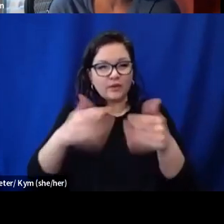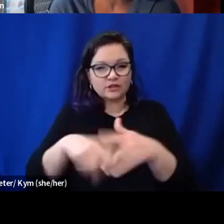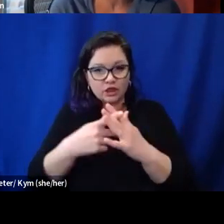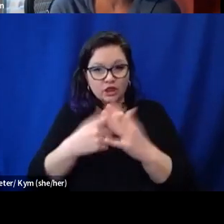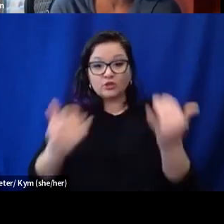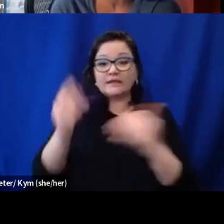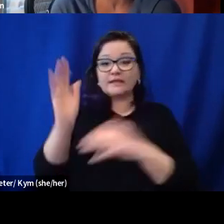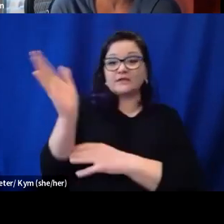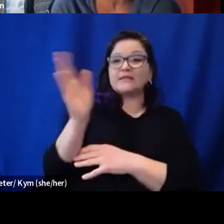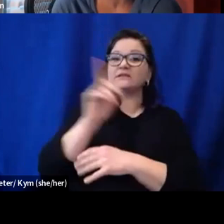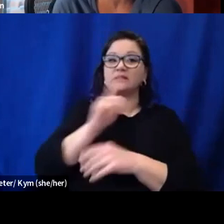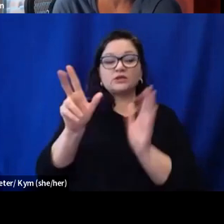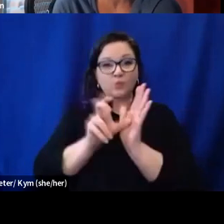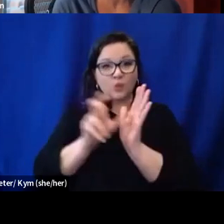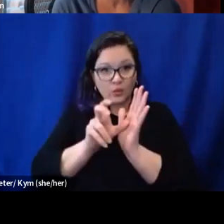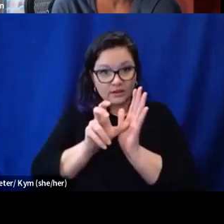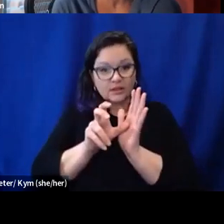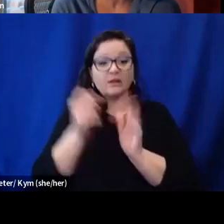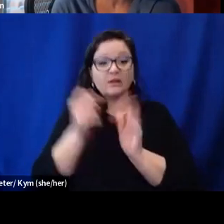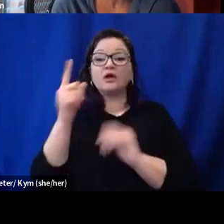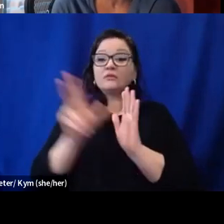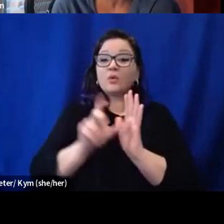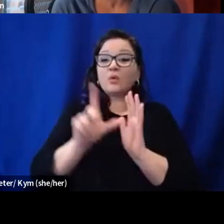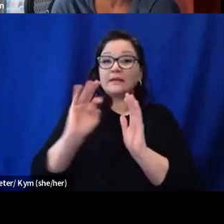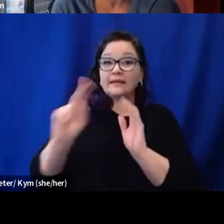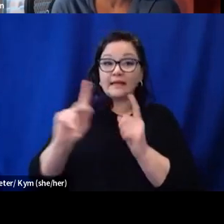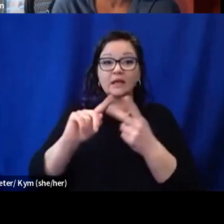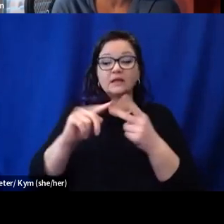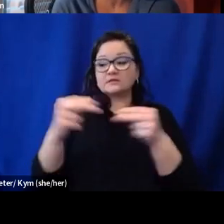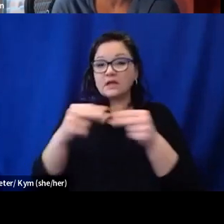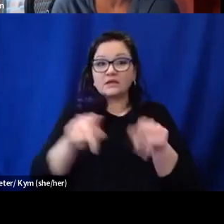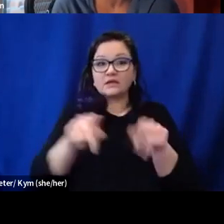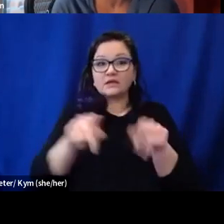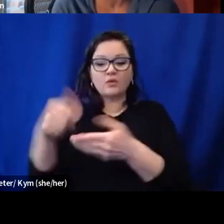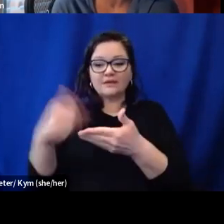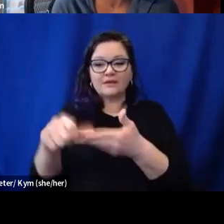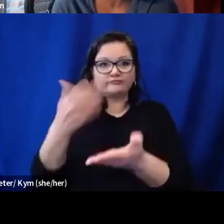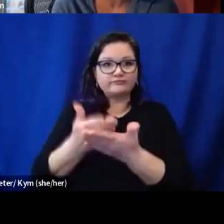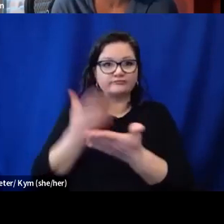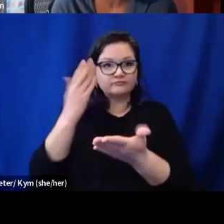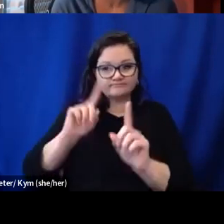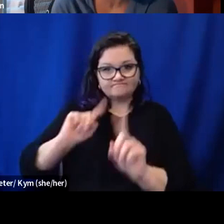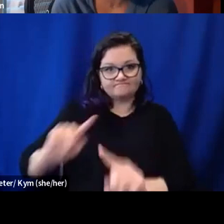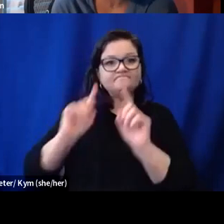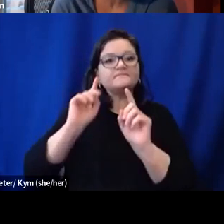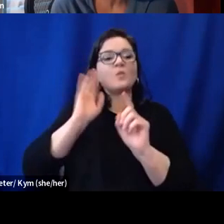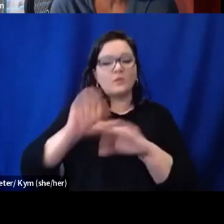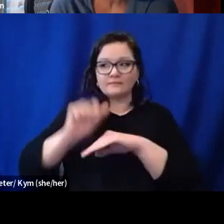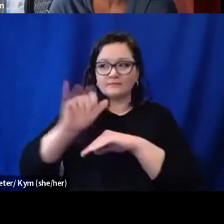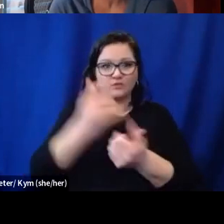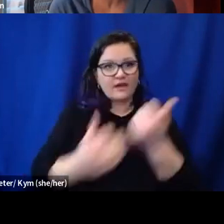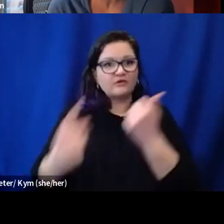is being recorded and the recording link, slides, and a letter of attendance will be sent to everyone who attended today,